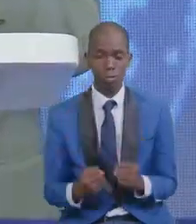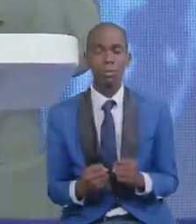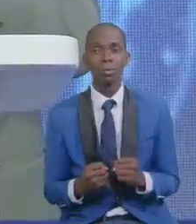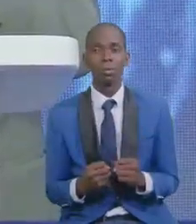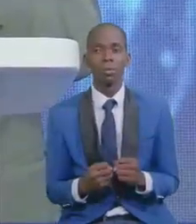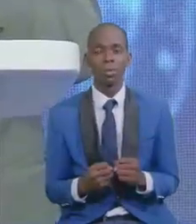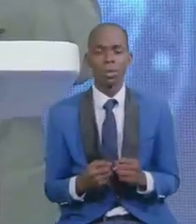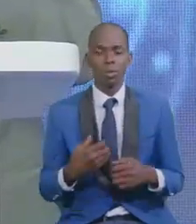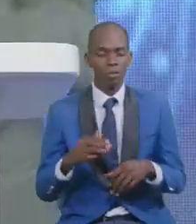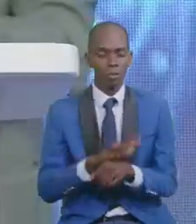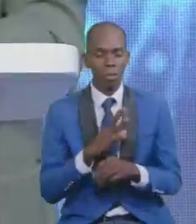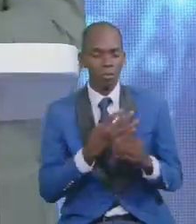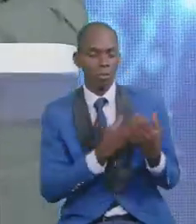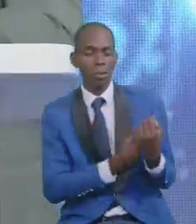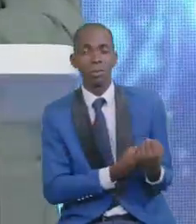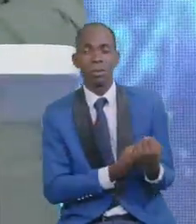Courageous.